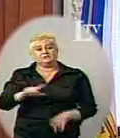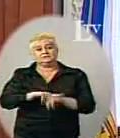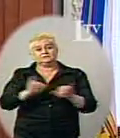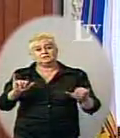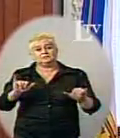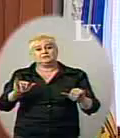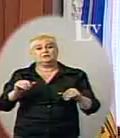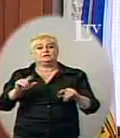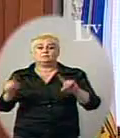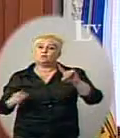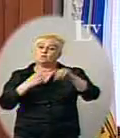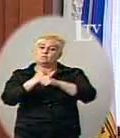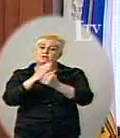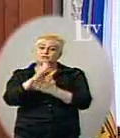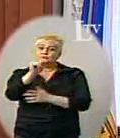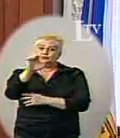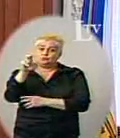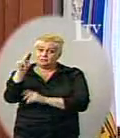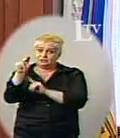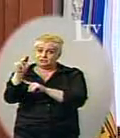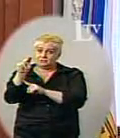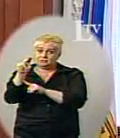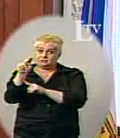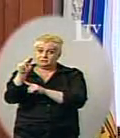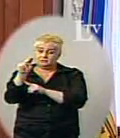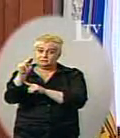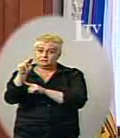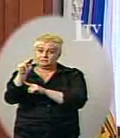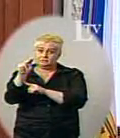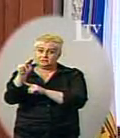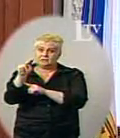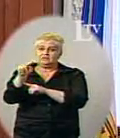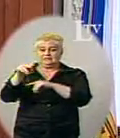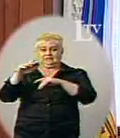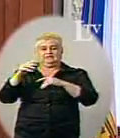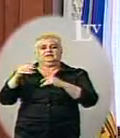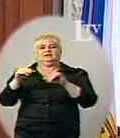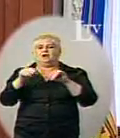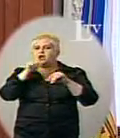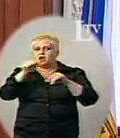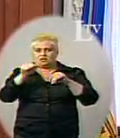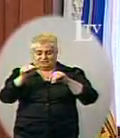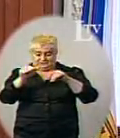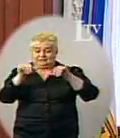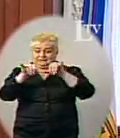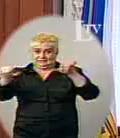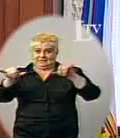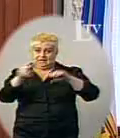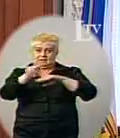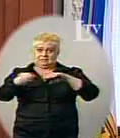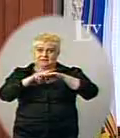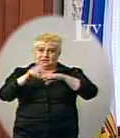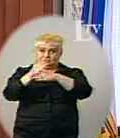ensure tuition remains at or below the national average.